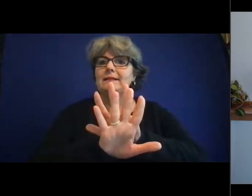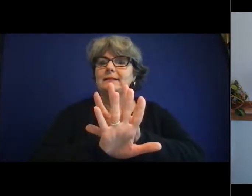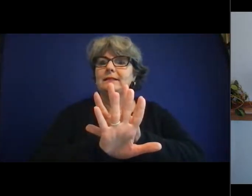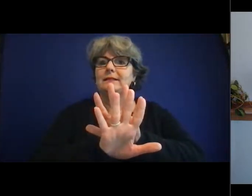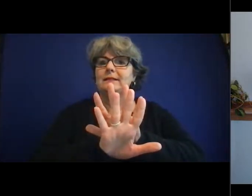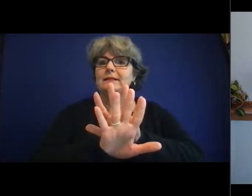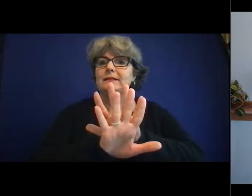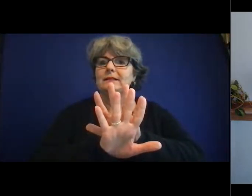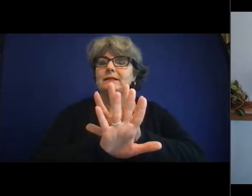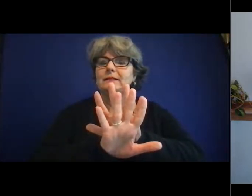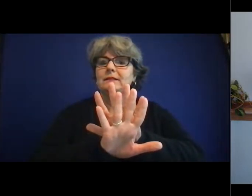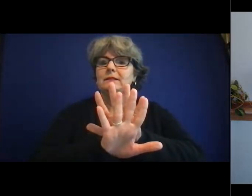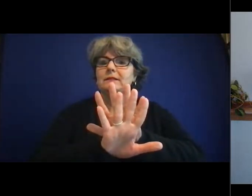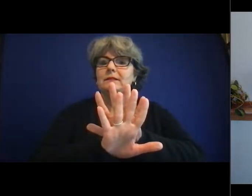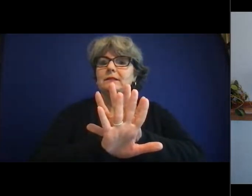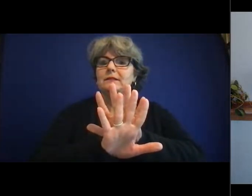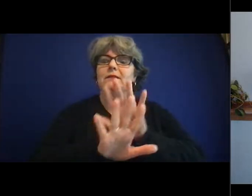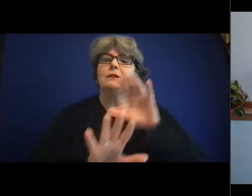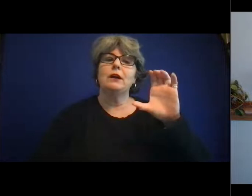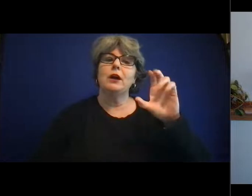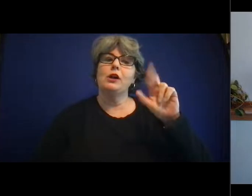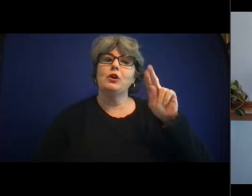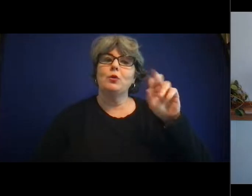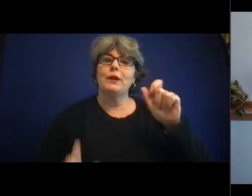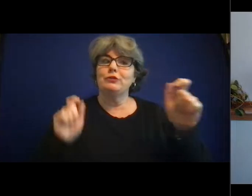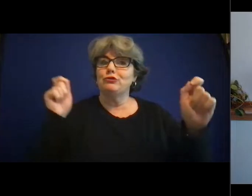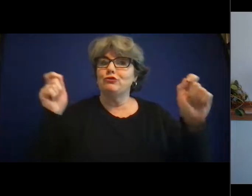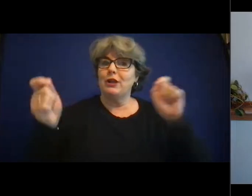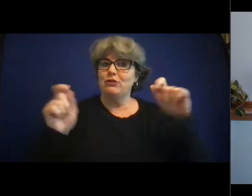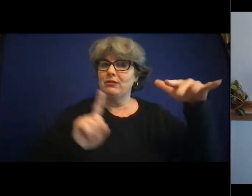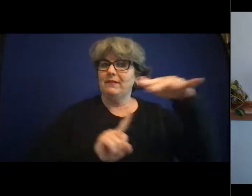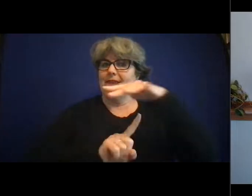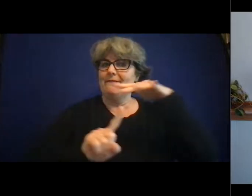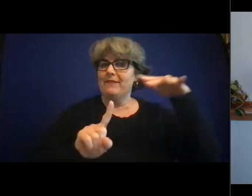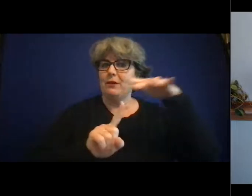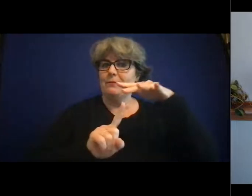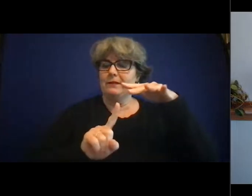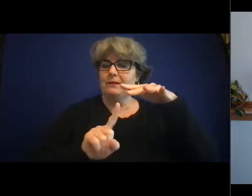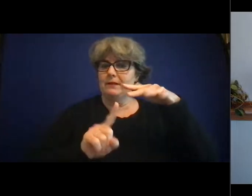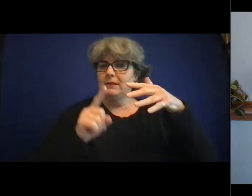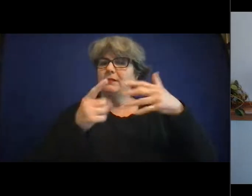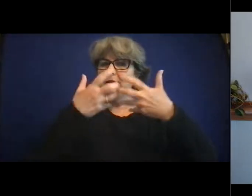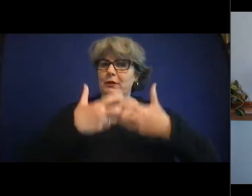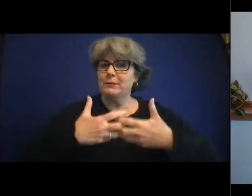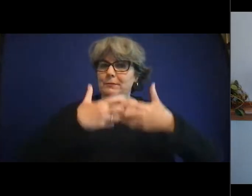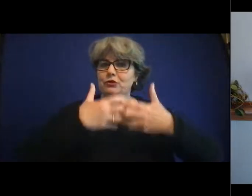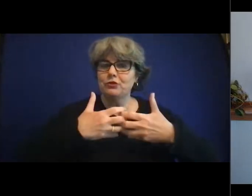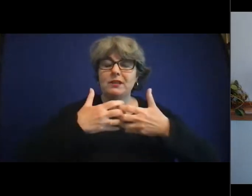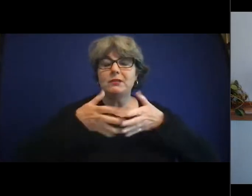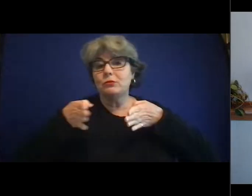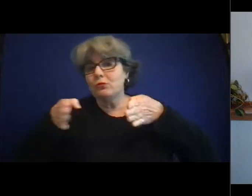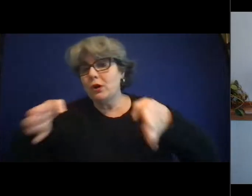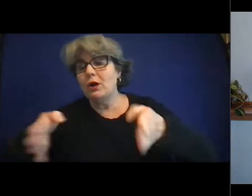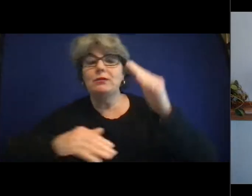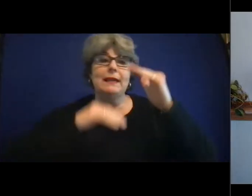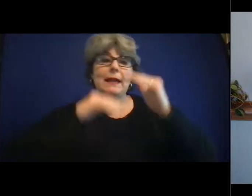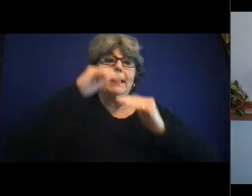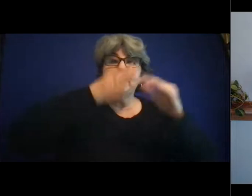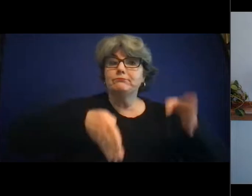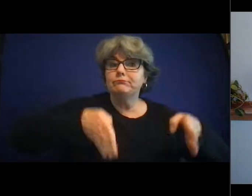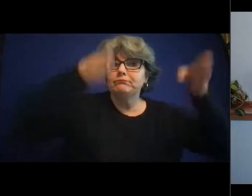are a sign of humans changing the natural environment. These cranes help to create roads and buildings, among other things, which